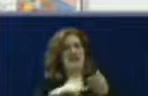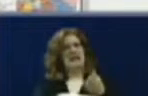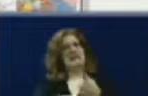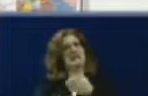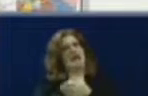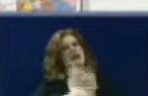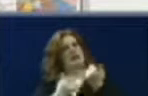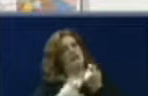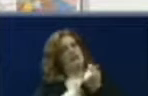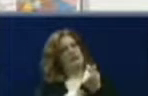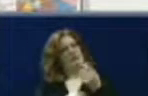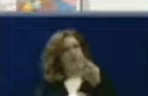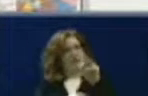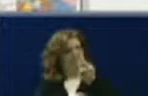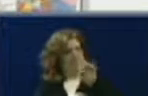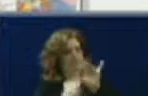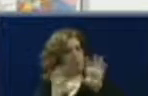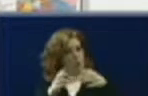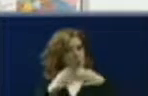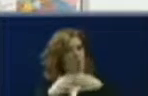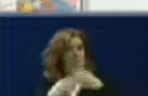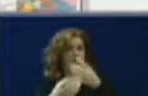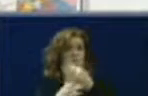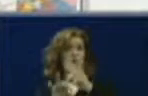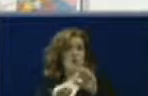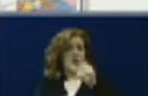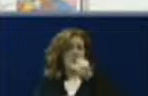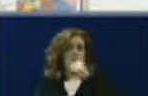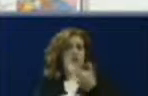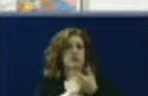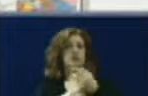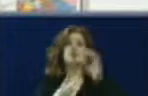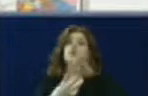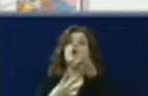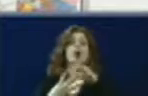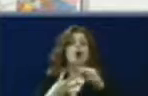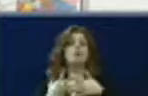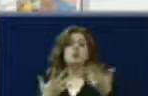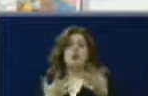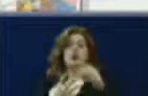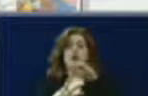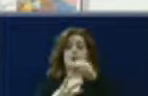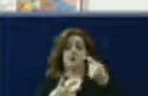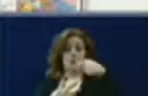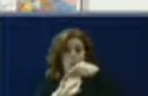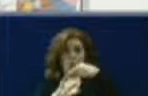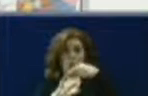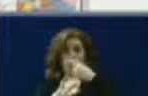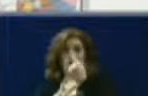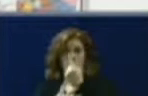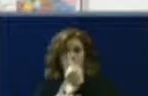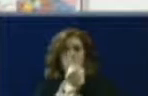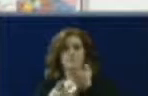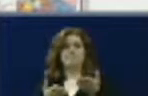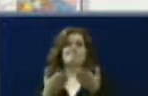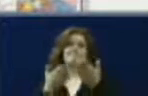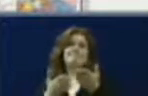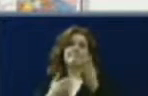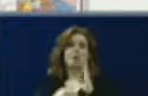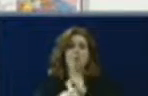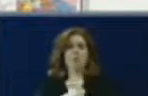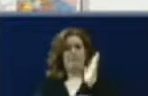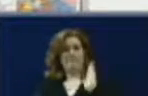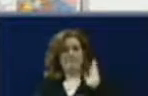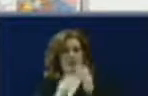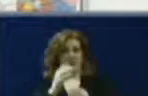reduced lunch. So if we look at the options, option 1 was presented to the board back in the